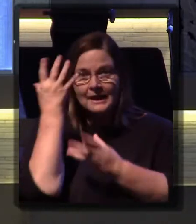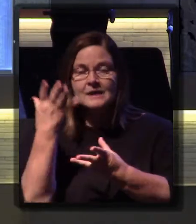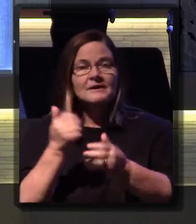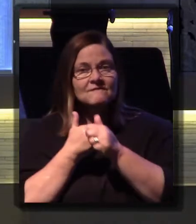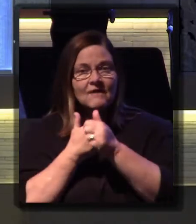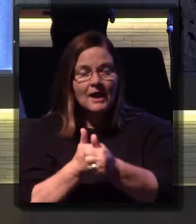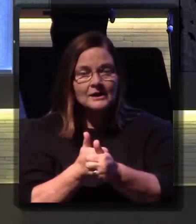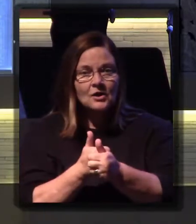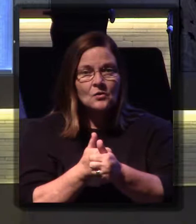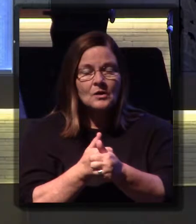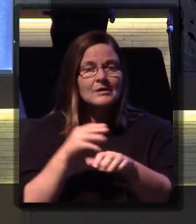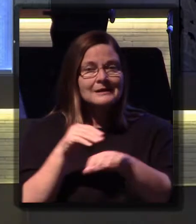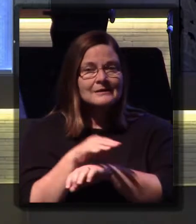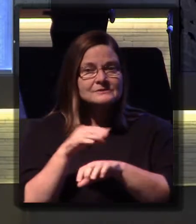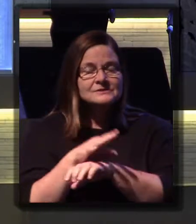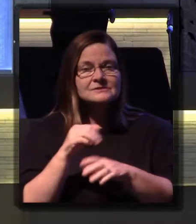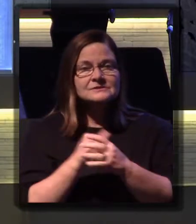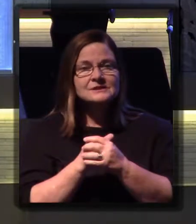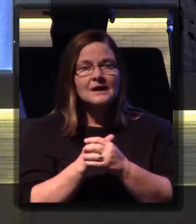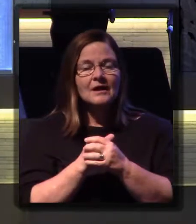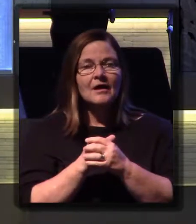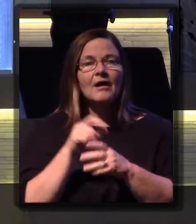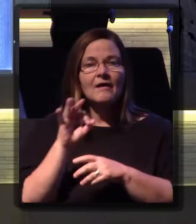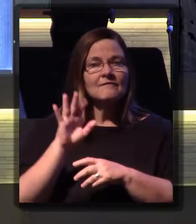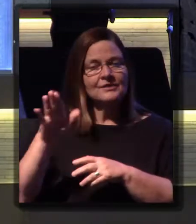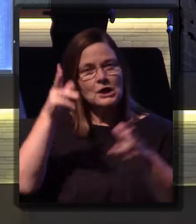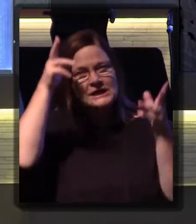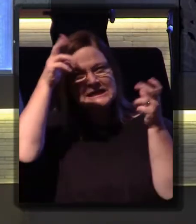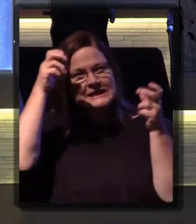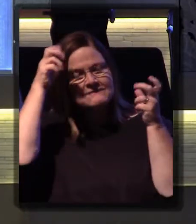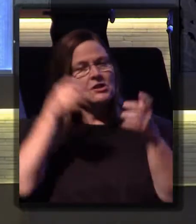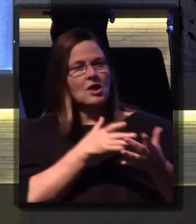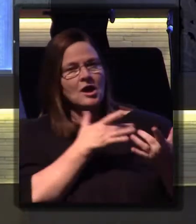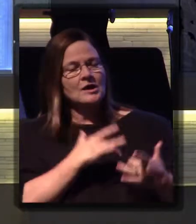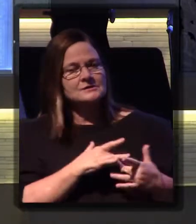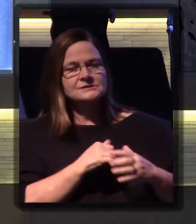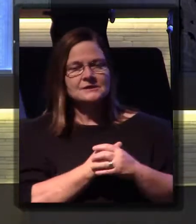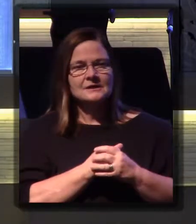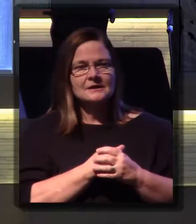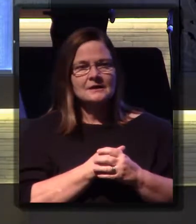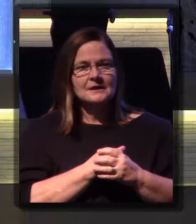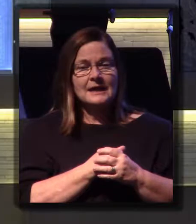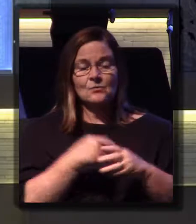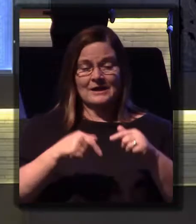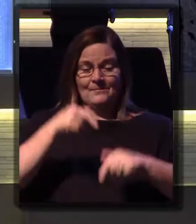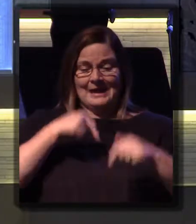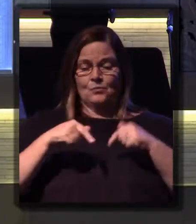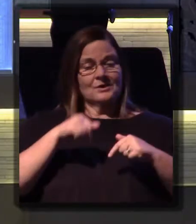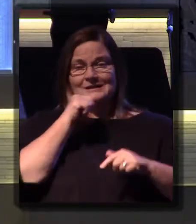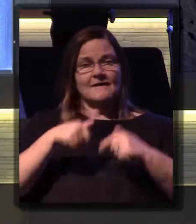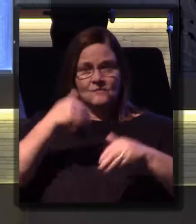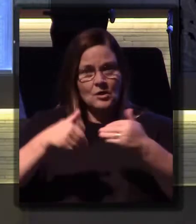and says, yet they did not obey or incline their ear, but followed counsels and the dictates of